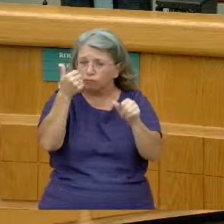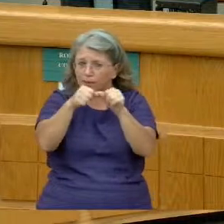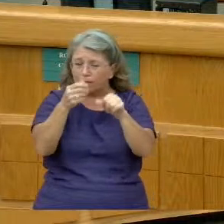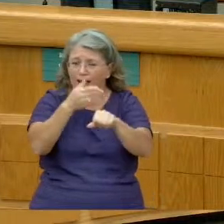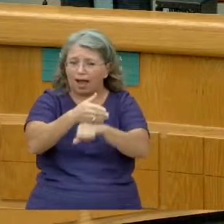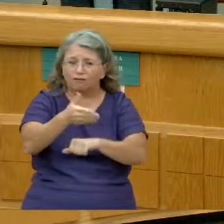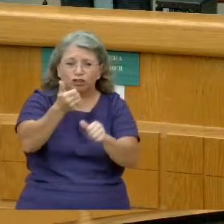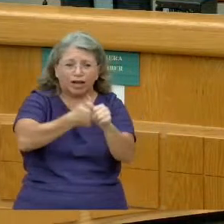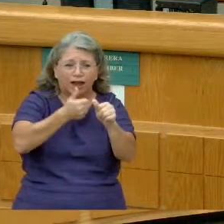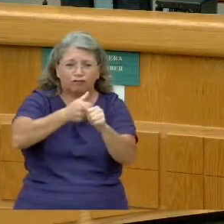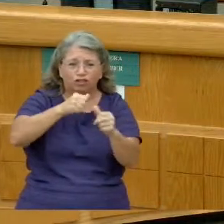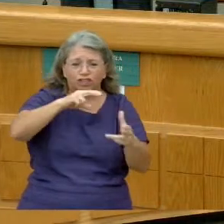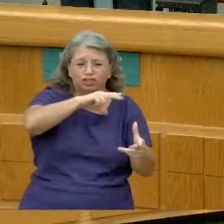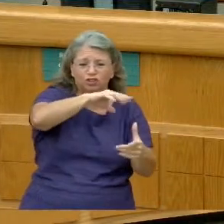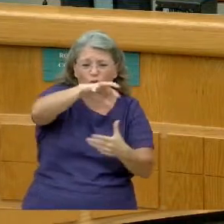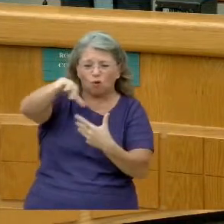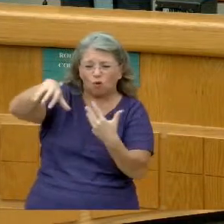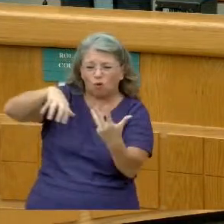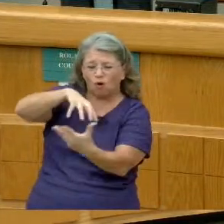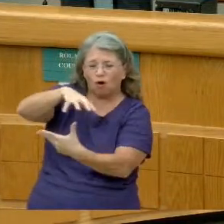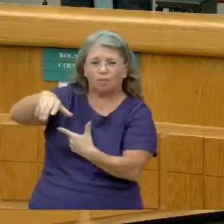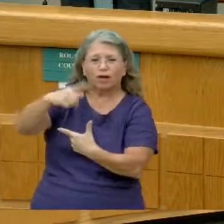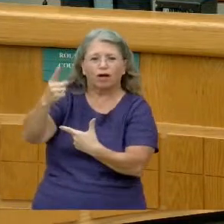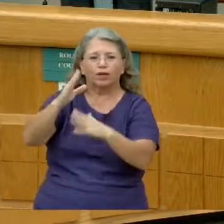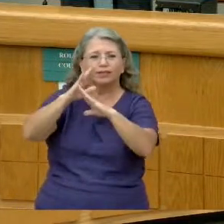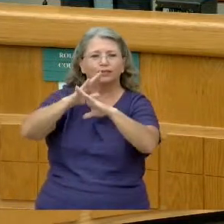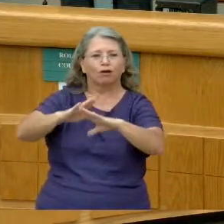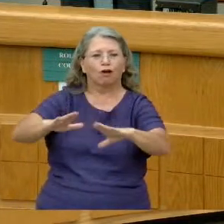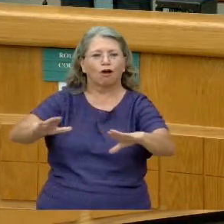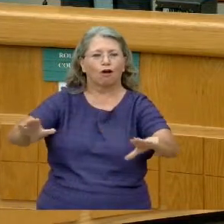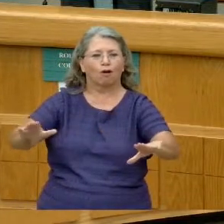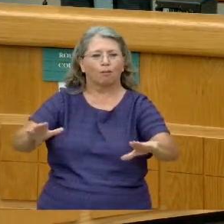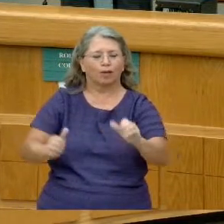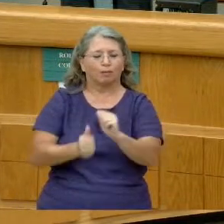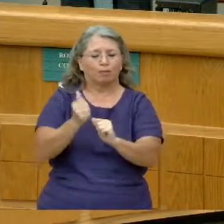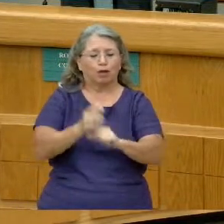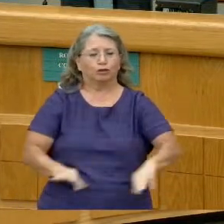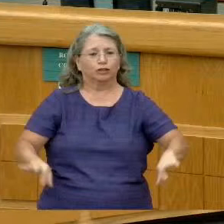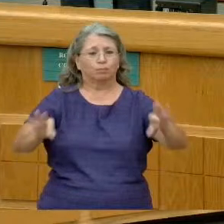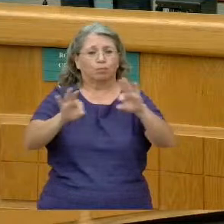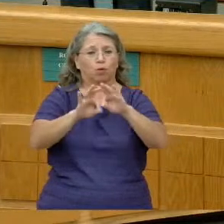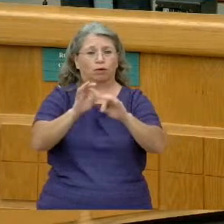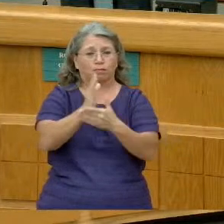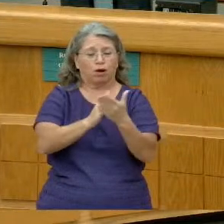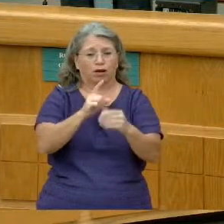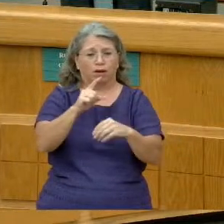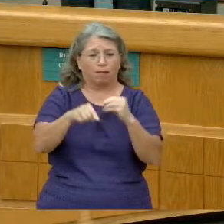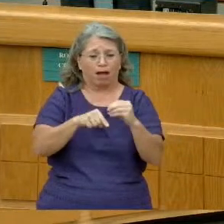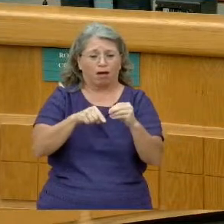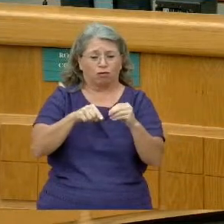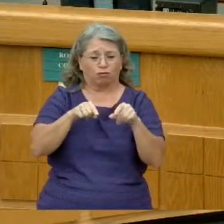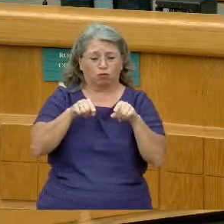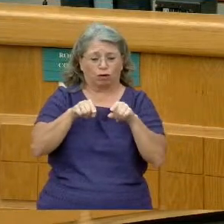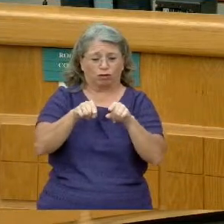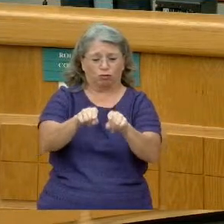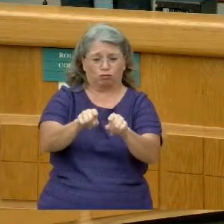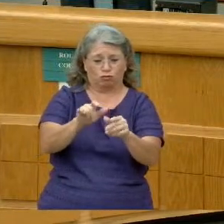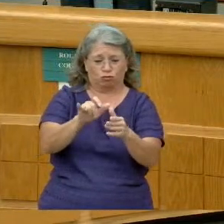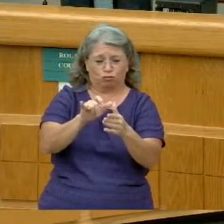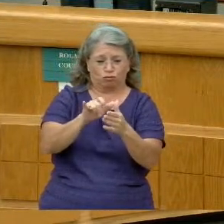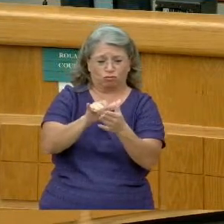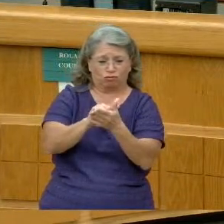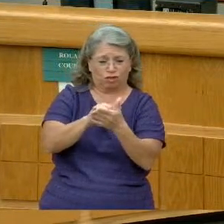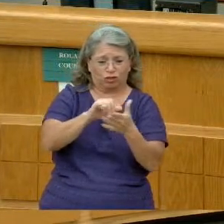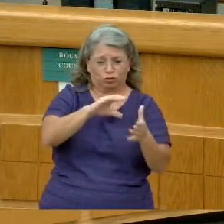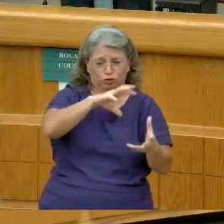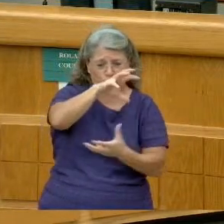the most important part of being inside of a storm is getting to safety. I know we can do this together. I